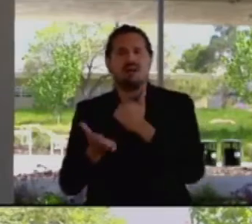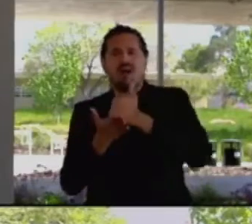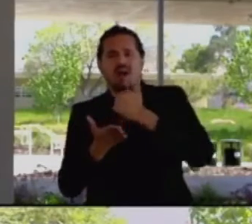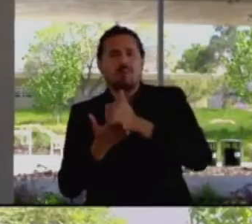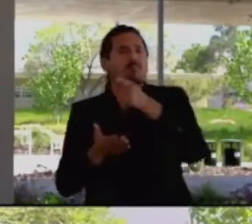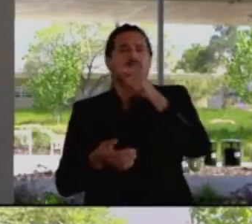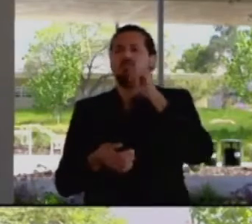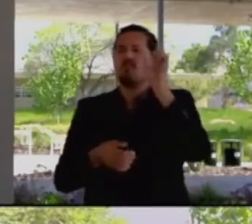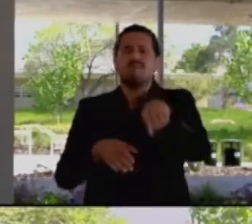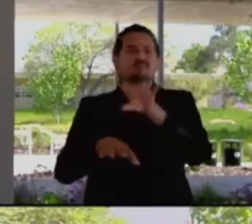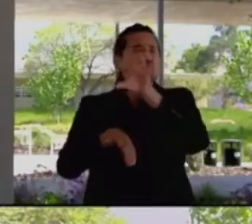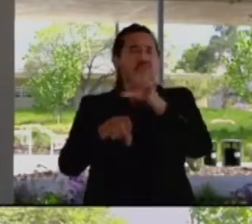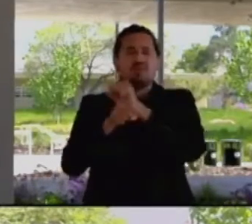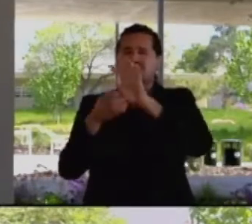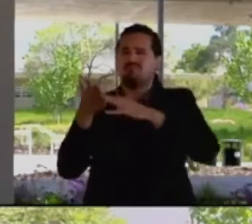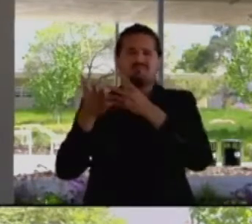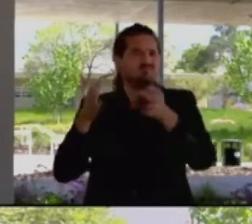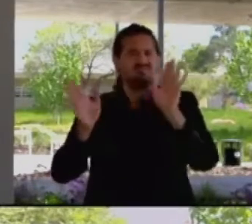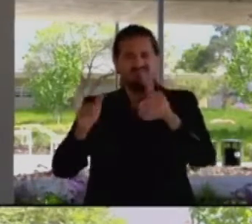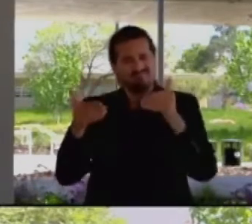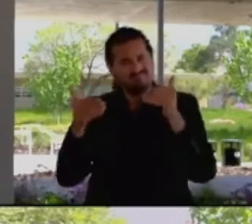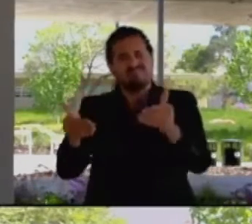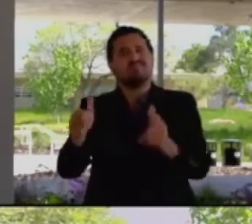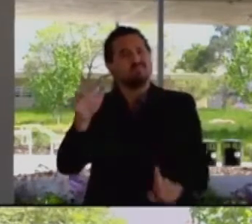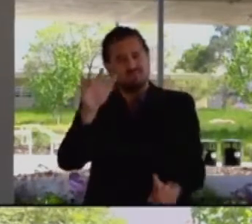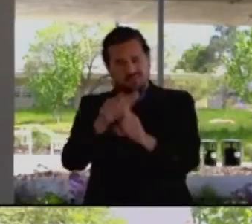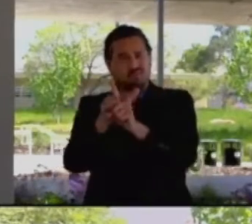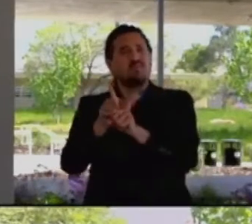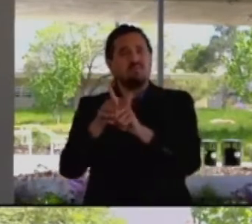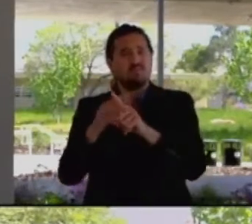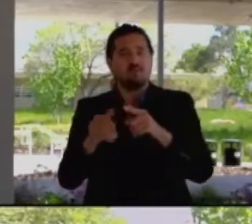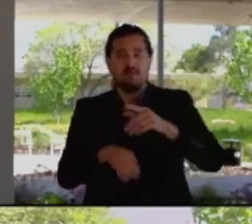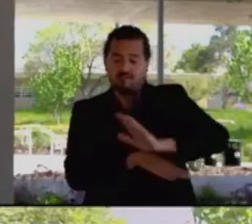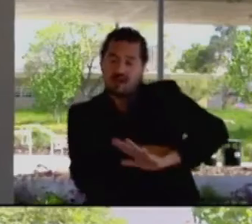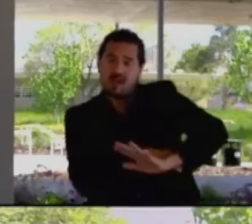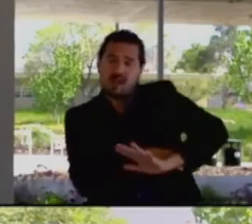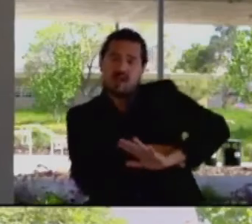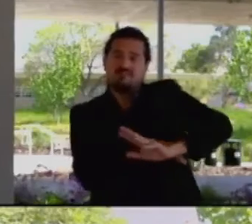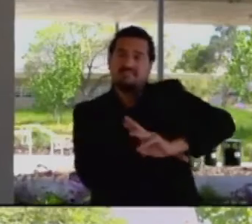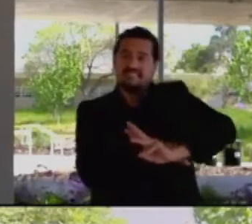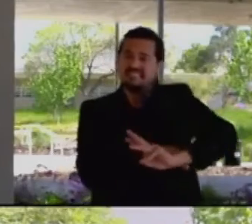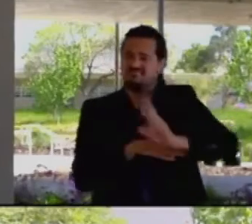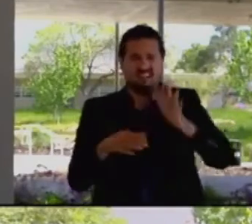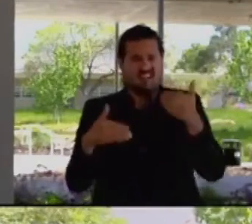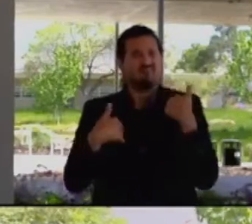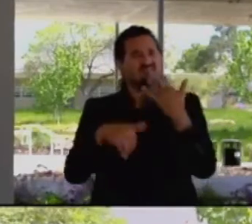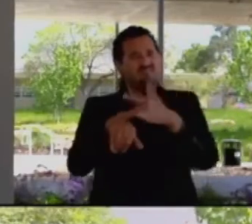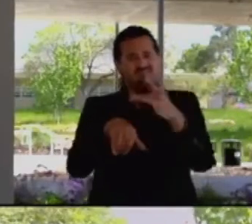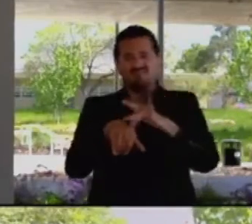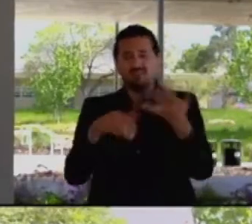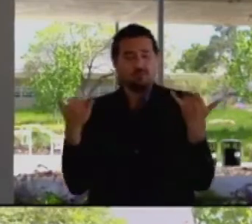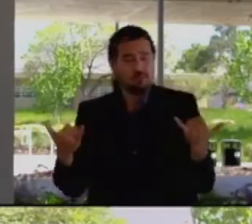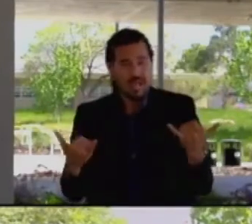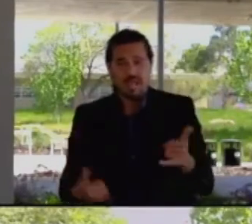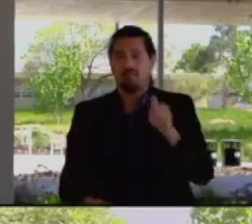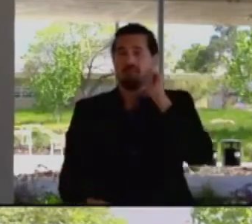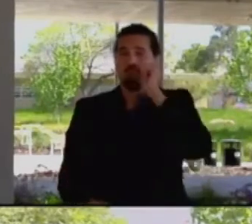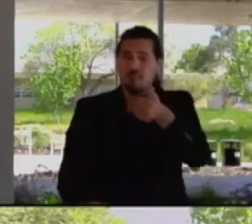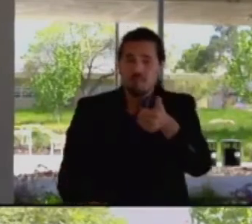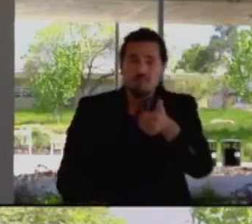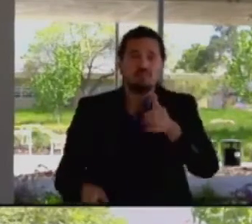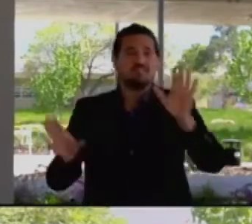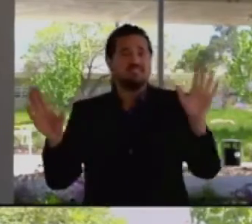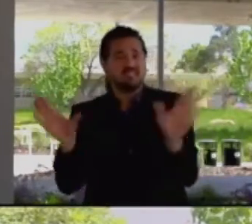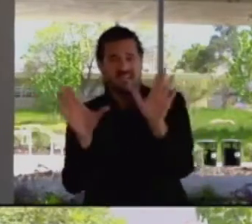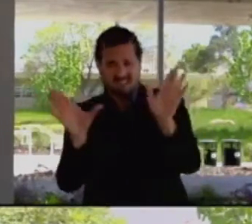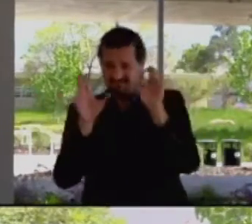after hours today, on Saturday, on Sunday, and the fact that they can bring their high school